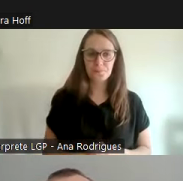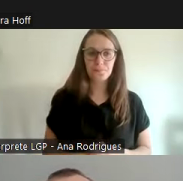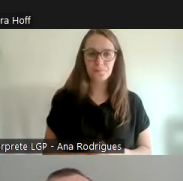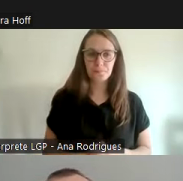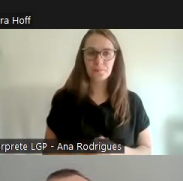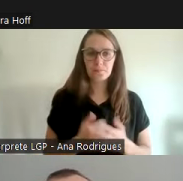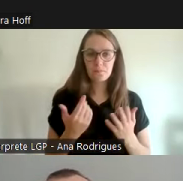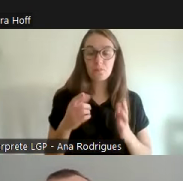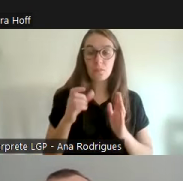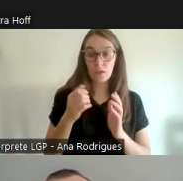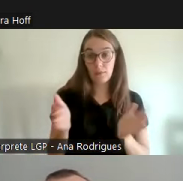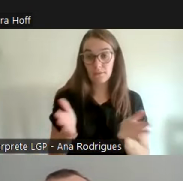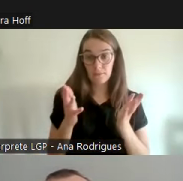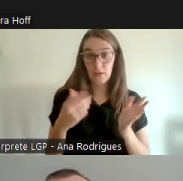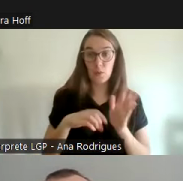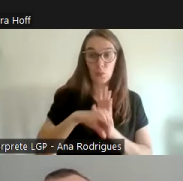curriculum, and